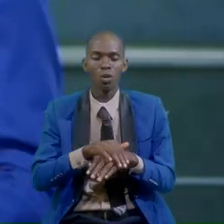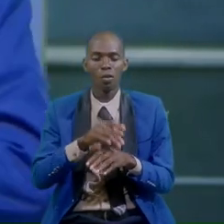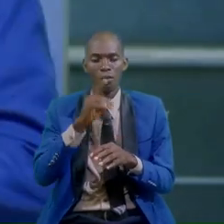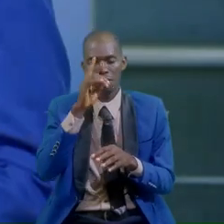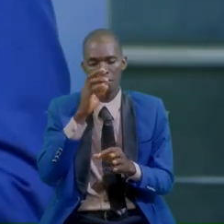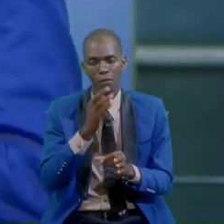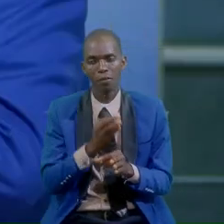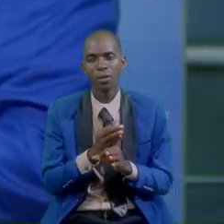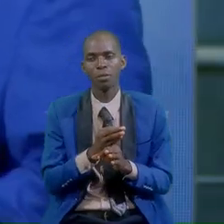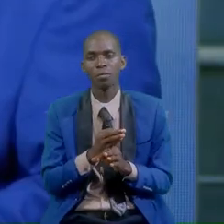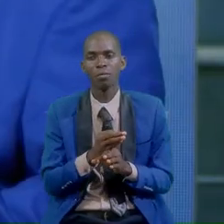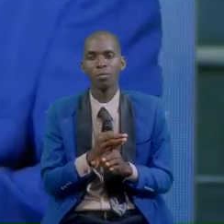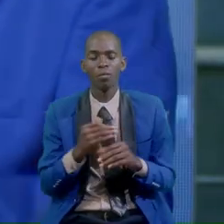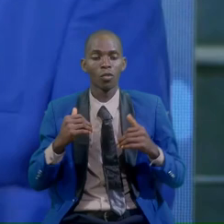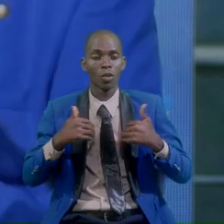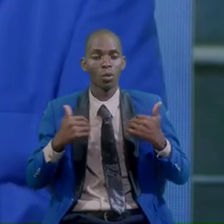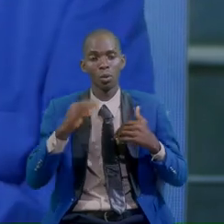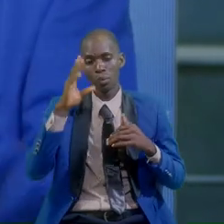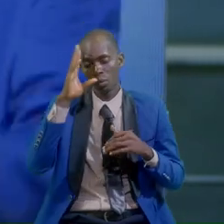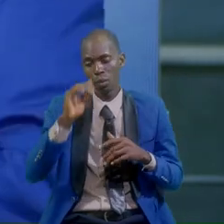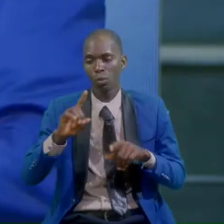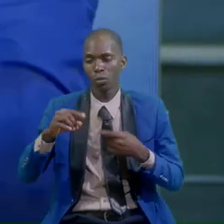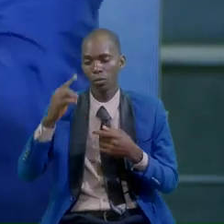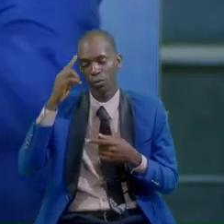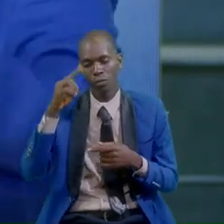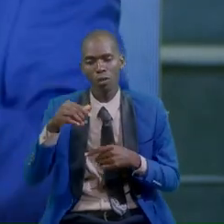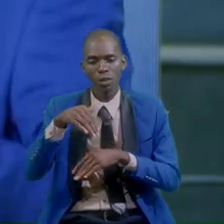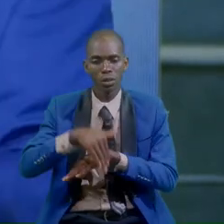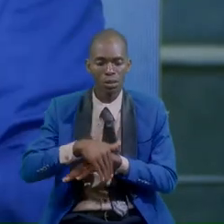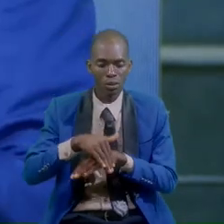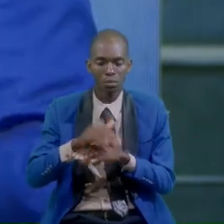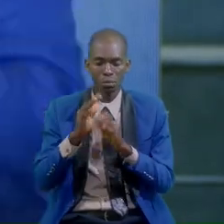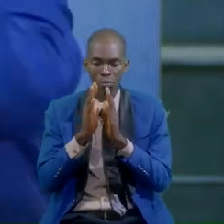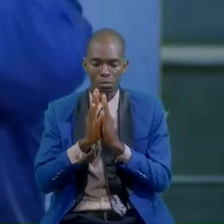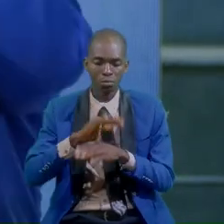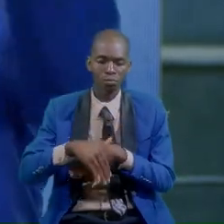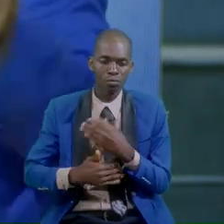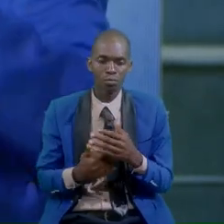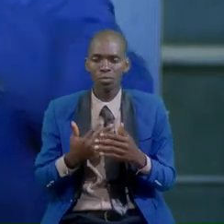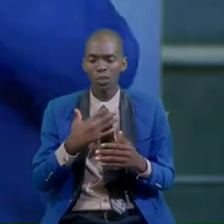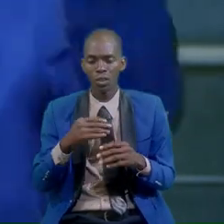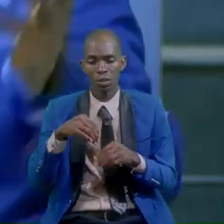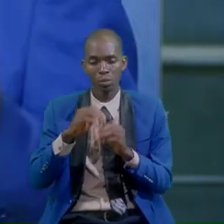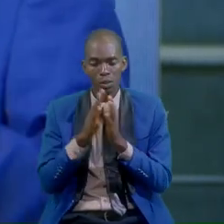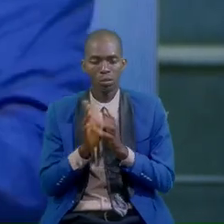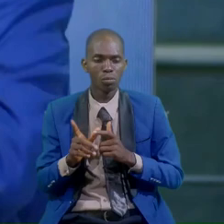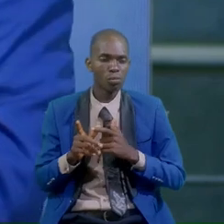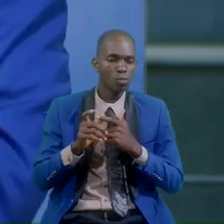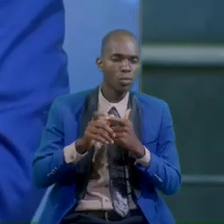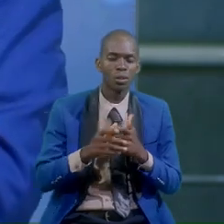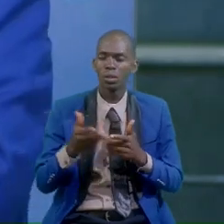night vigil. And they run here, they run there, they jump, they spin, and then they hold and they shout.